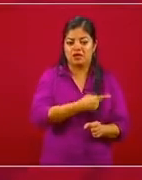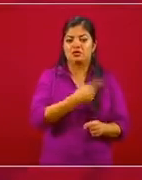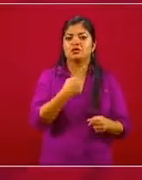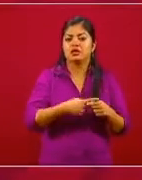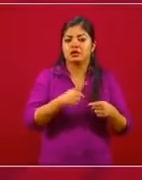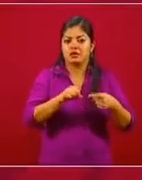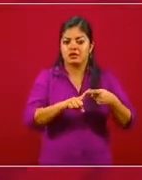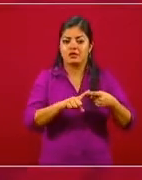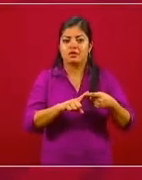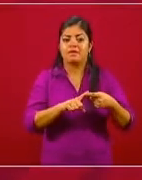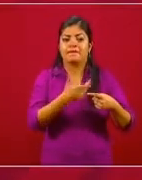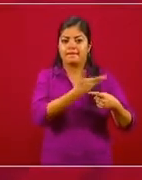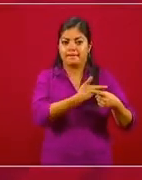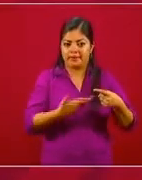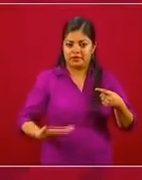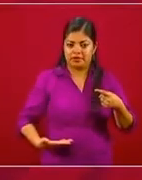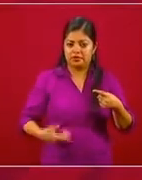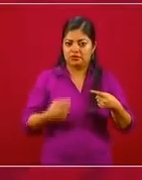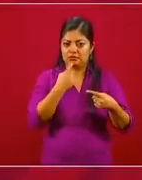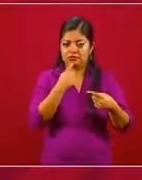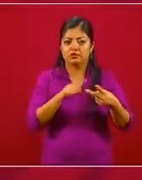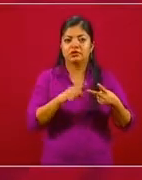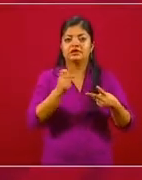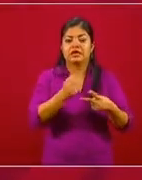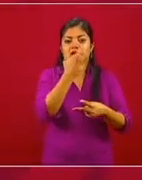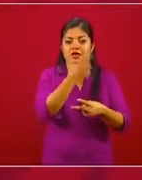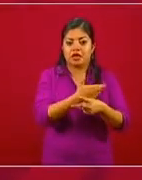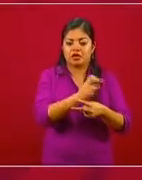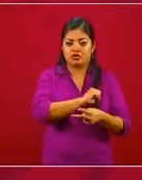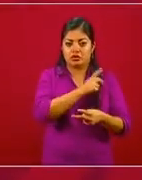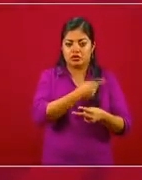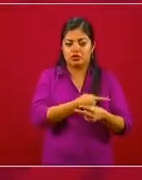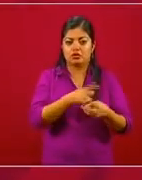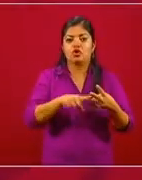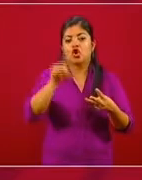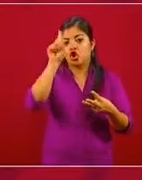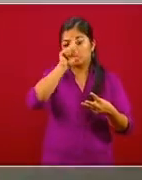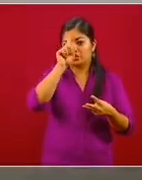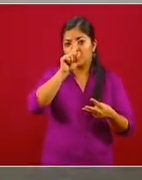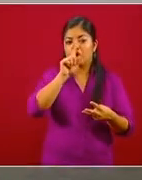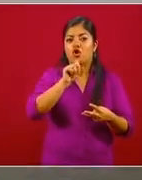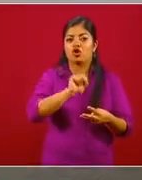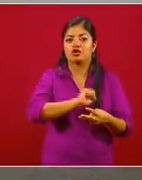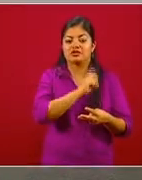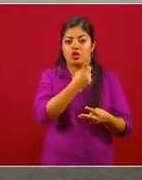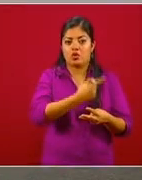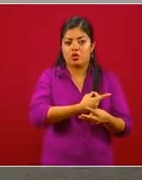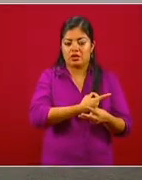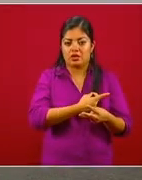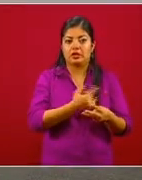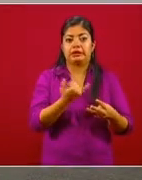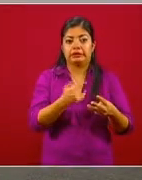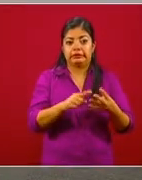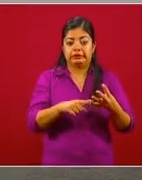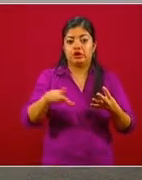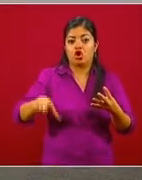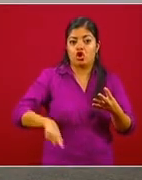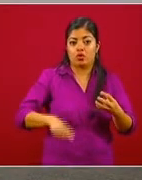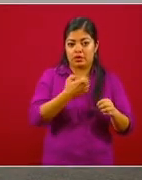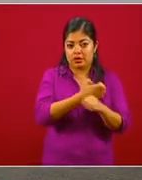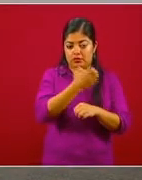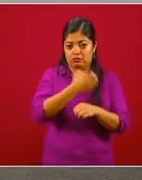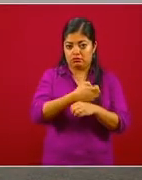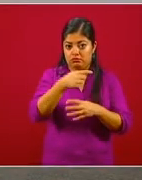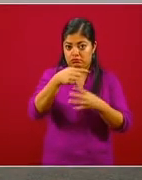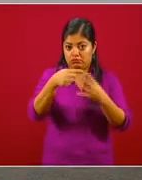health authorities are, in this order, the President of the Republic, the Secretary of Health, the